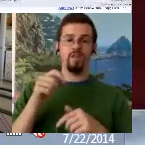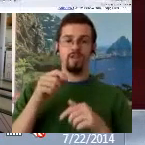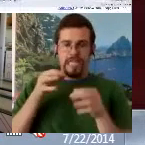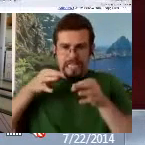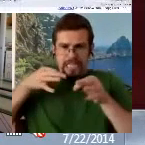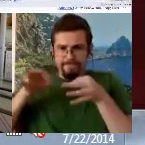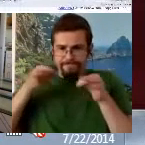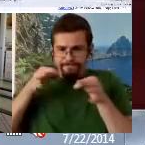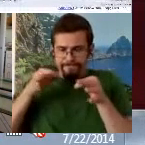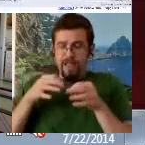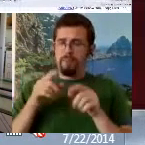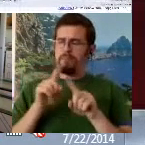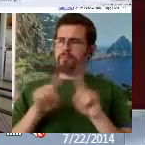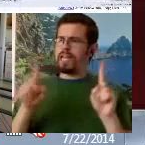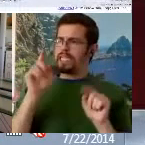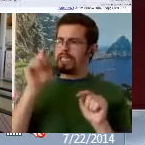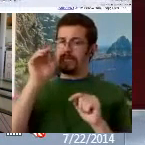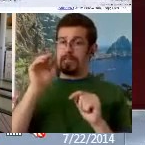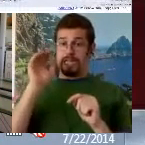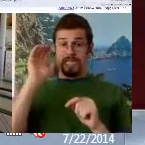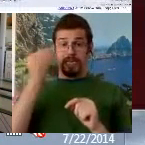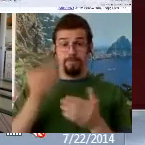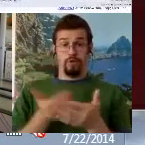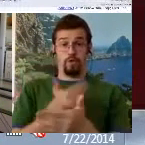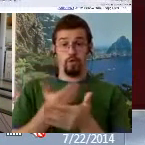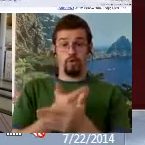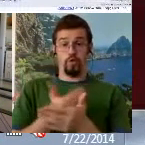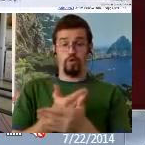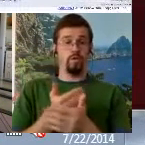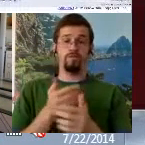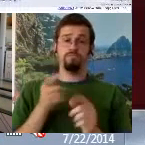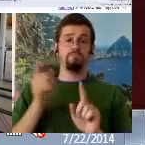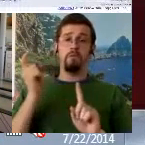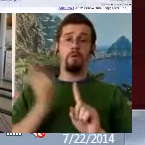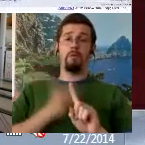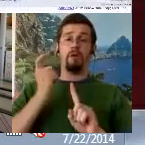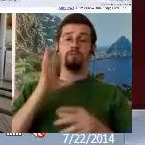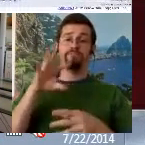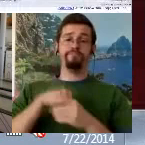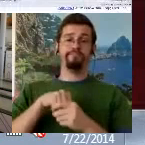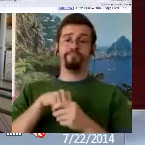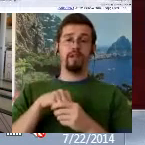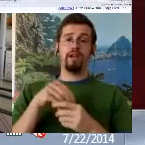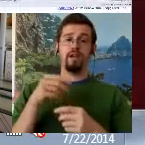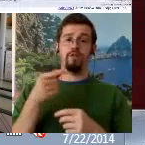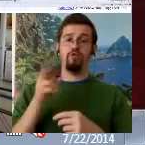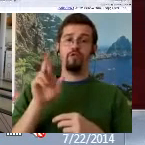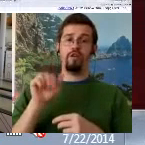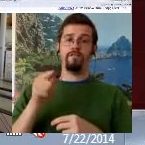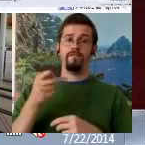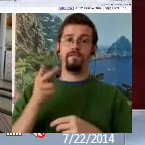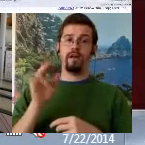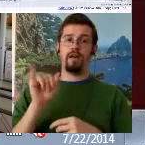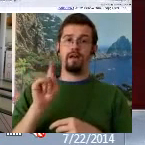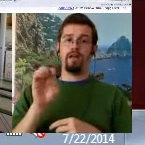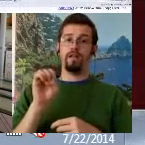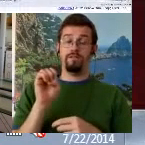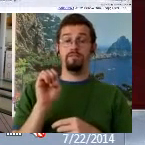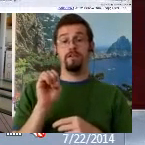newer versions of Firefox, they actually have Graphite enabled by default, so it's a lot nicer.